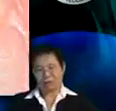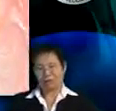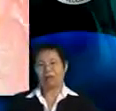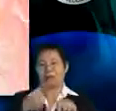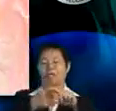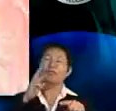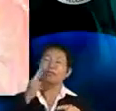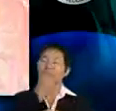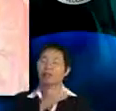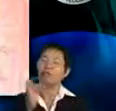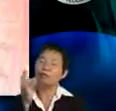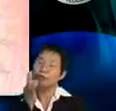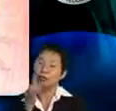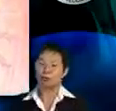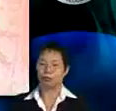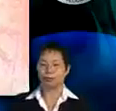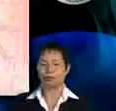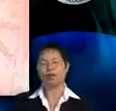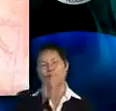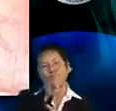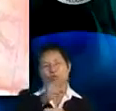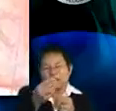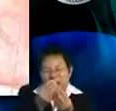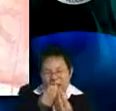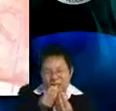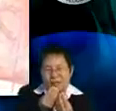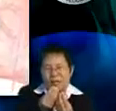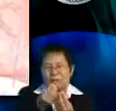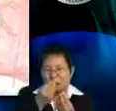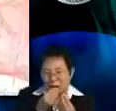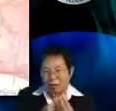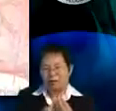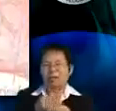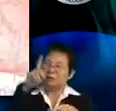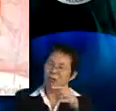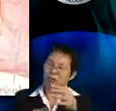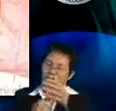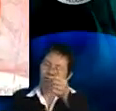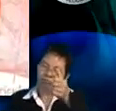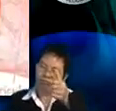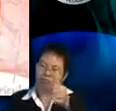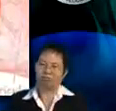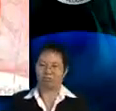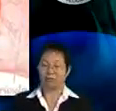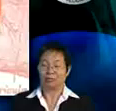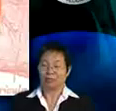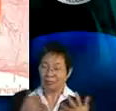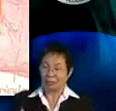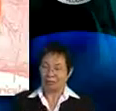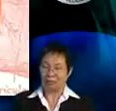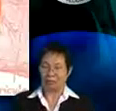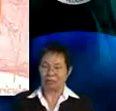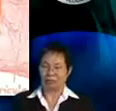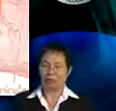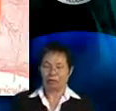vegetable and fruits. Too little roughage in the diet may cause constipation. Now, let's move on